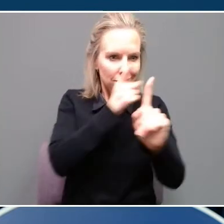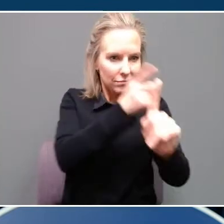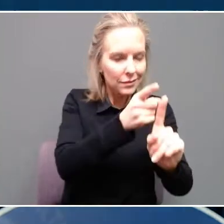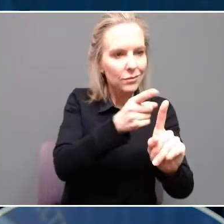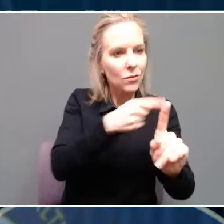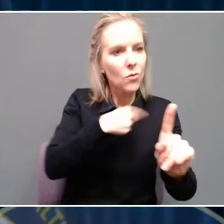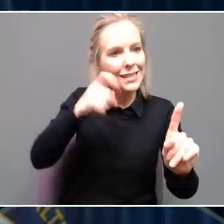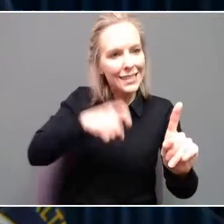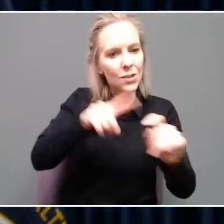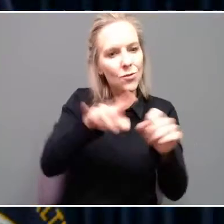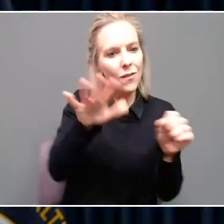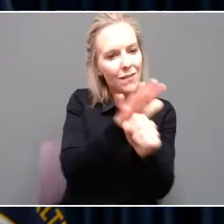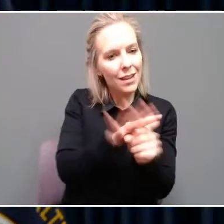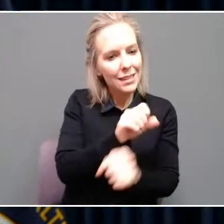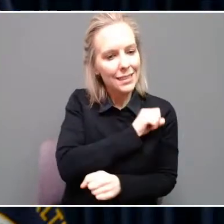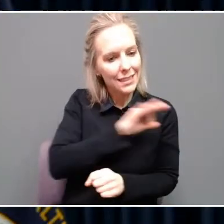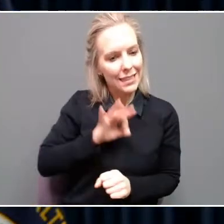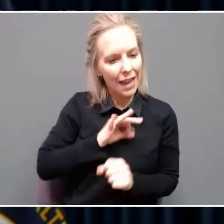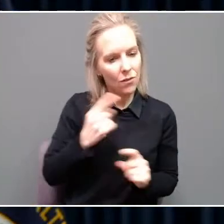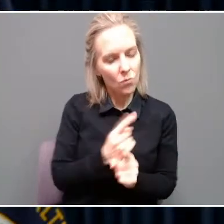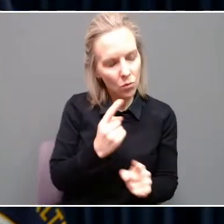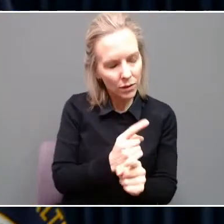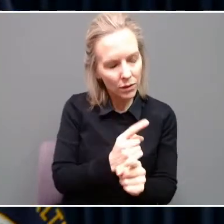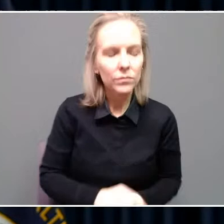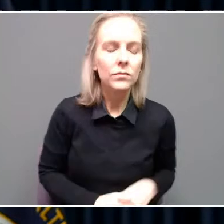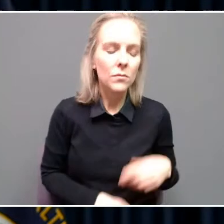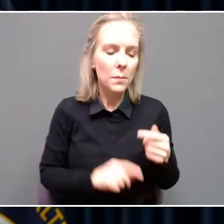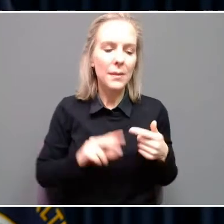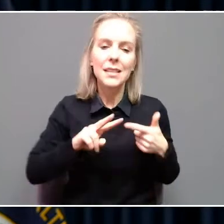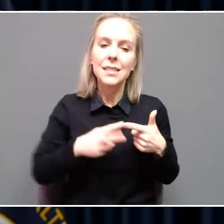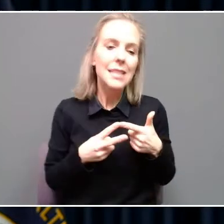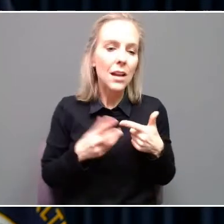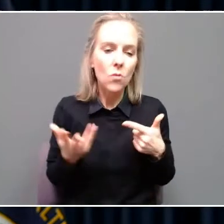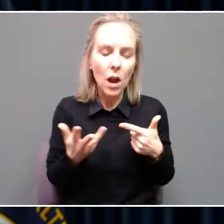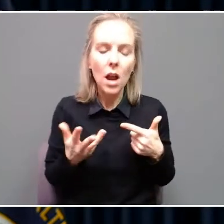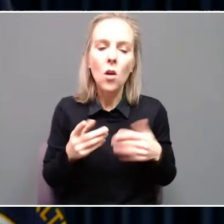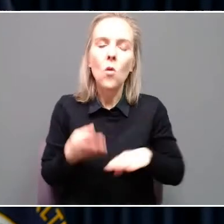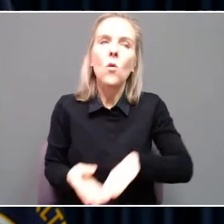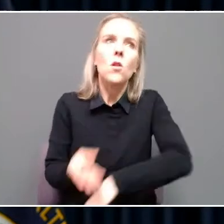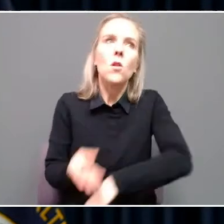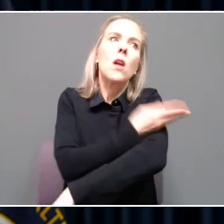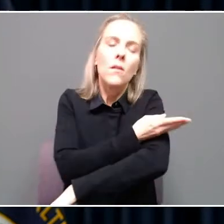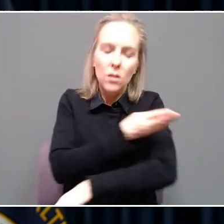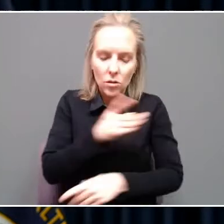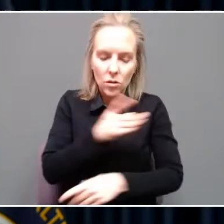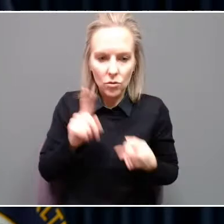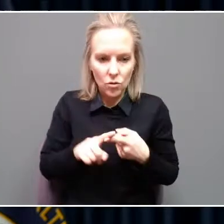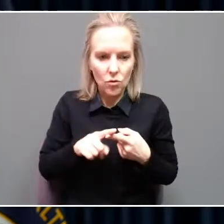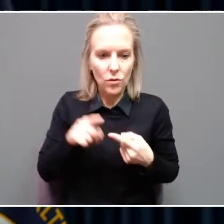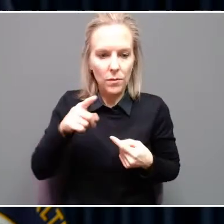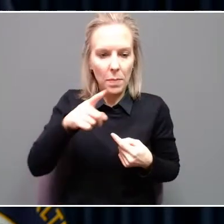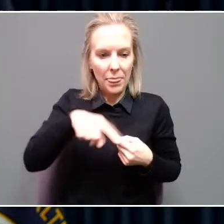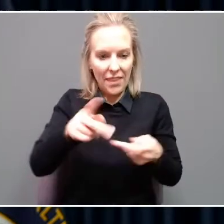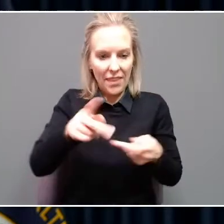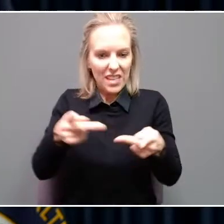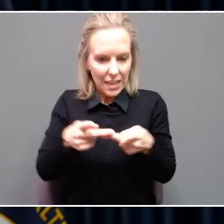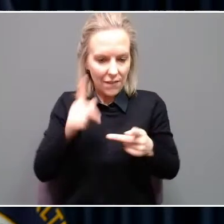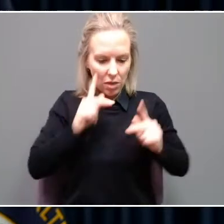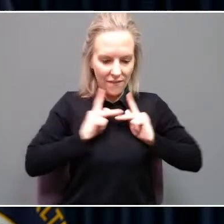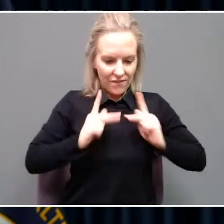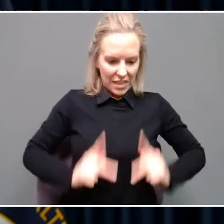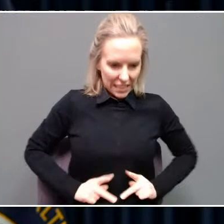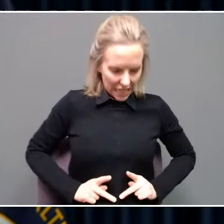these facilities. Second, we are currently making substantial improvements to the physical facilities designed to enhance